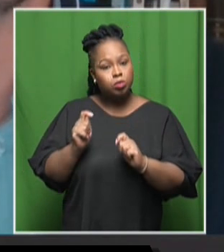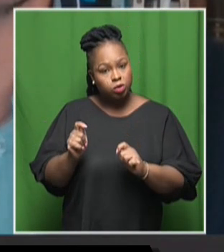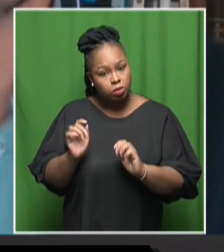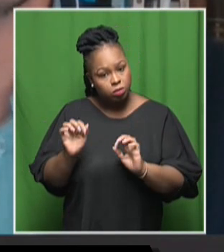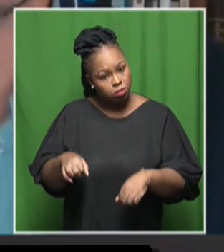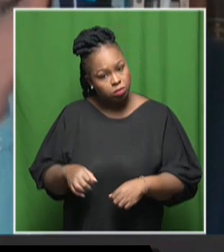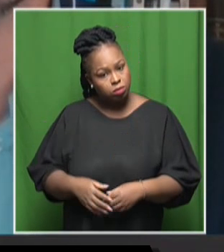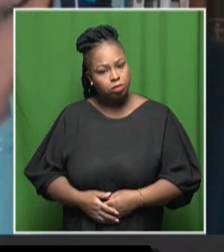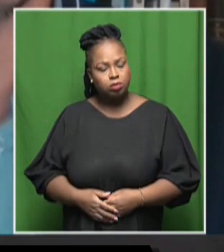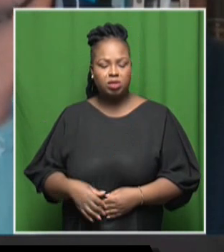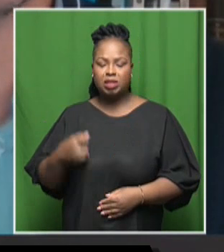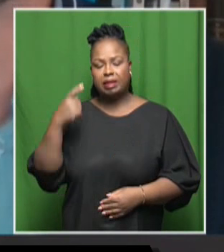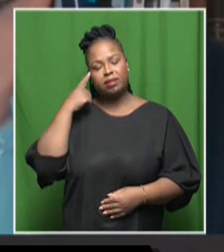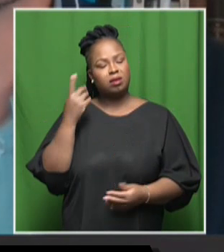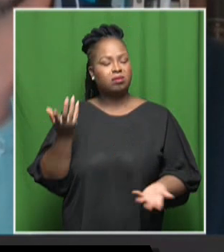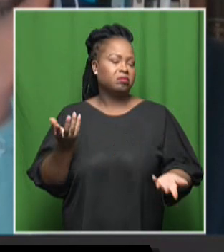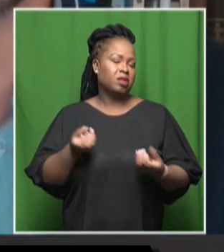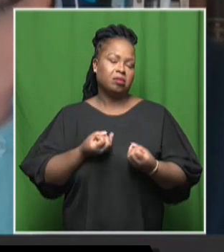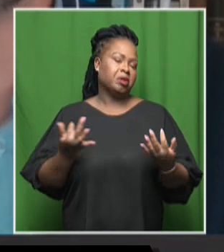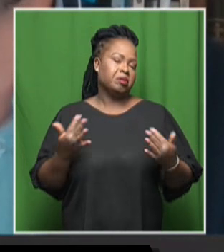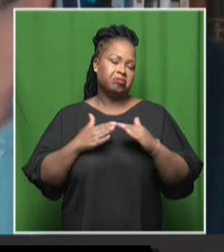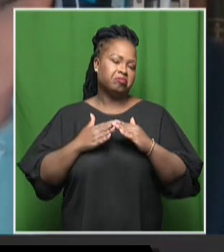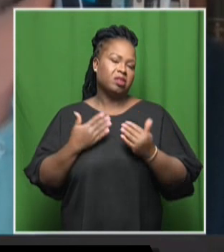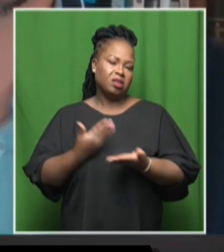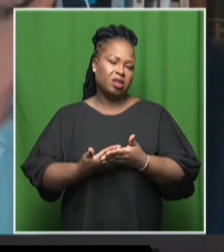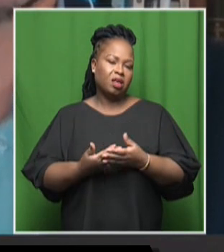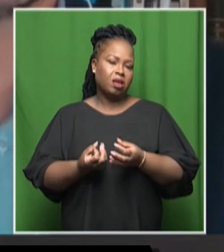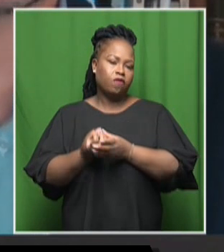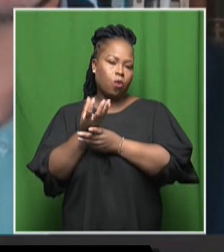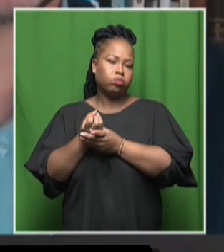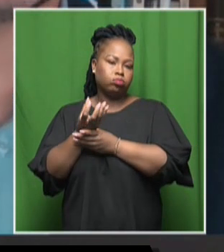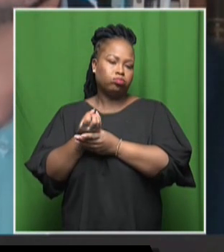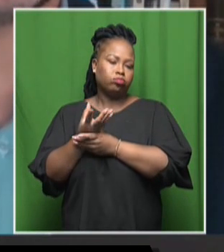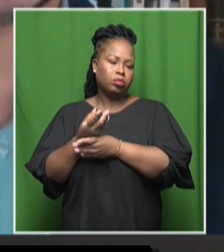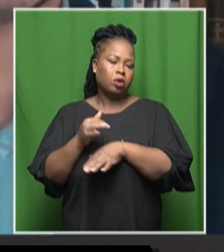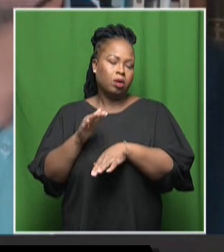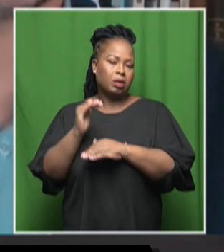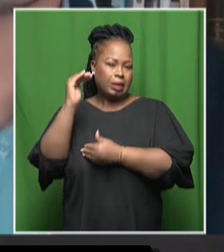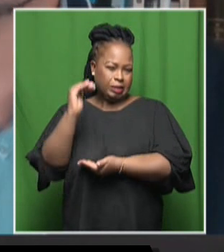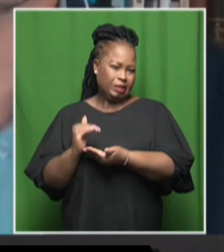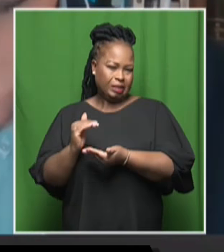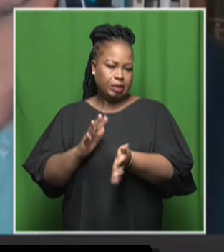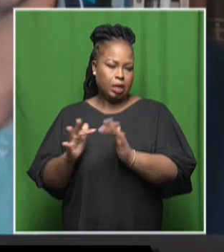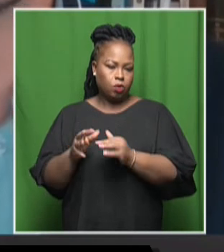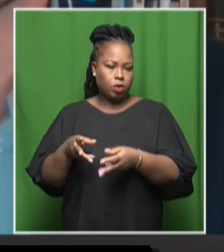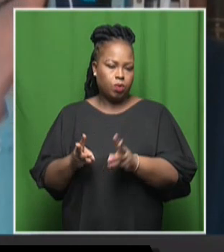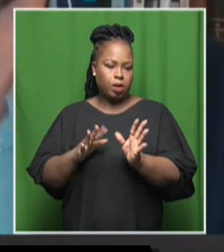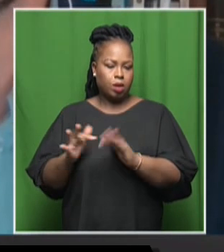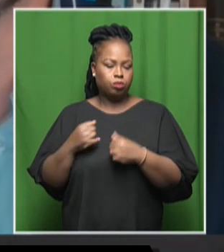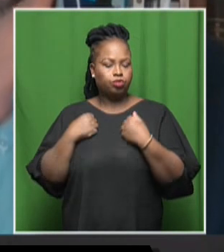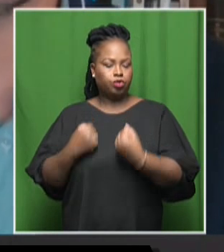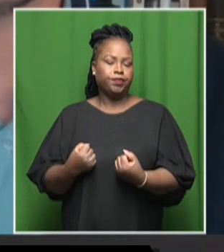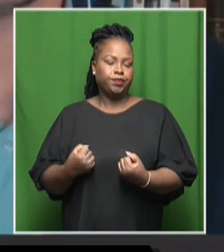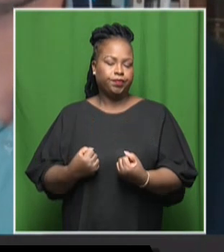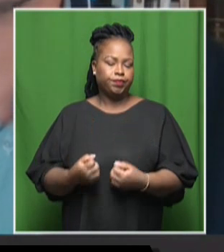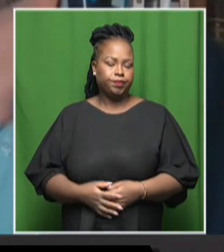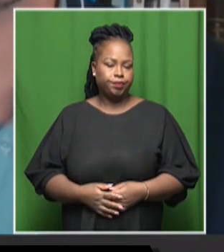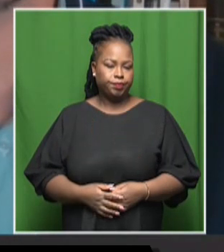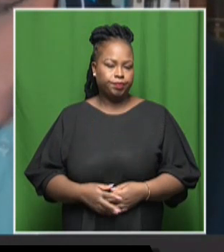So I think everyone, many households can reduce their emissions just by their patterns of driving around